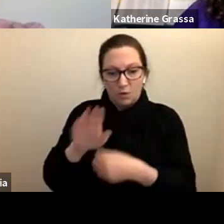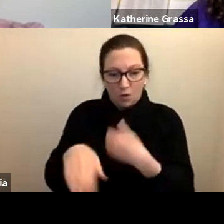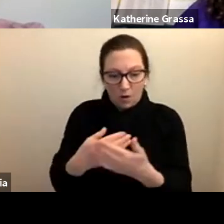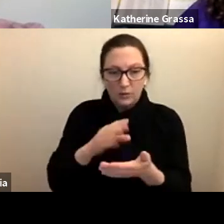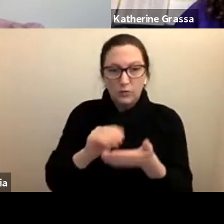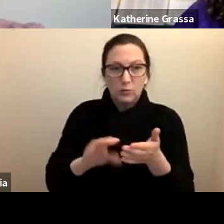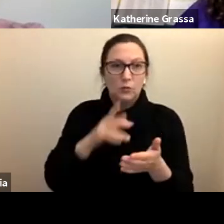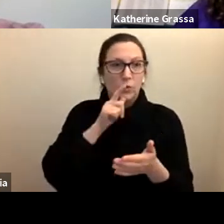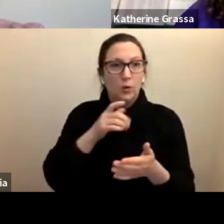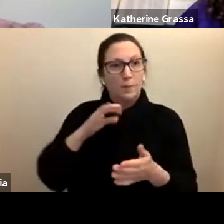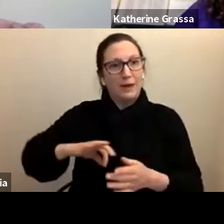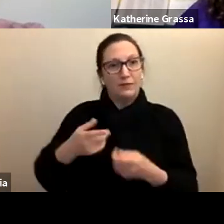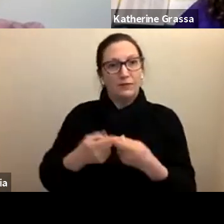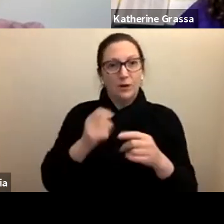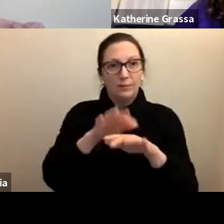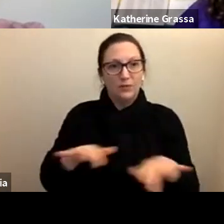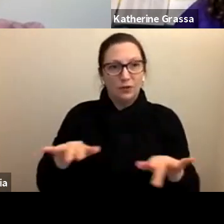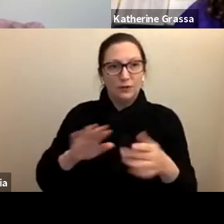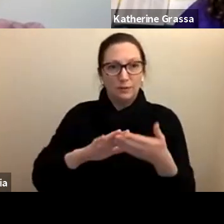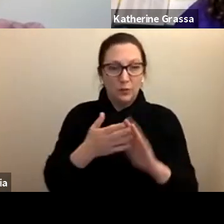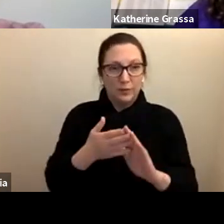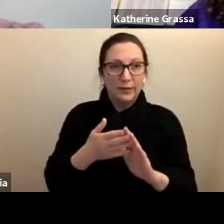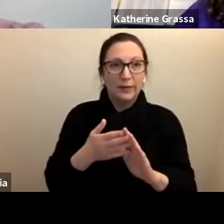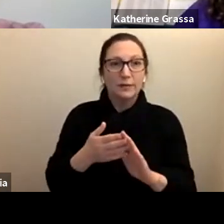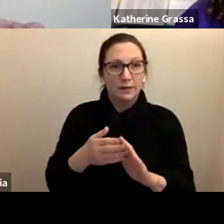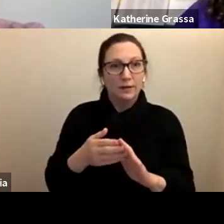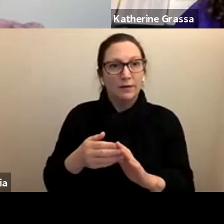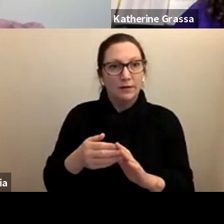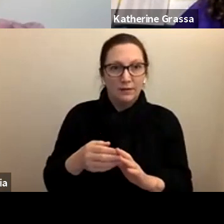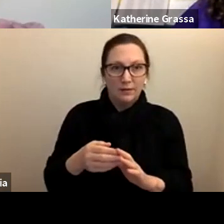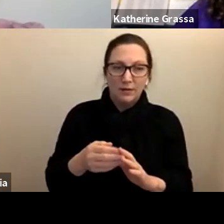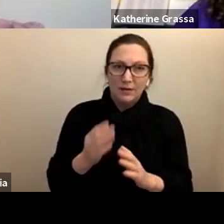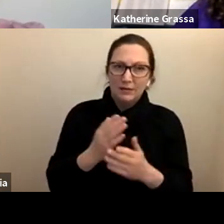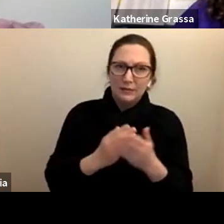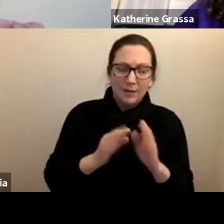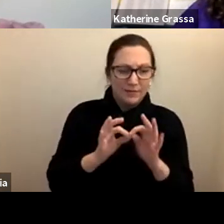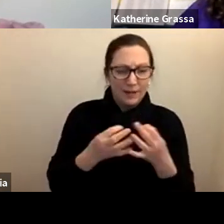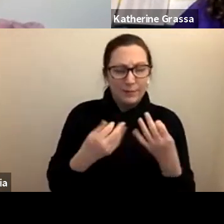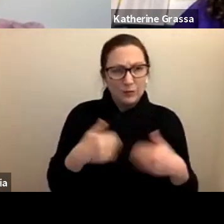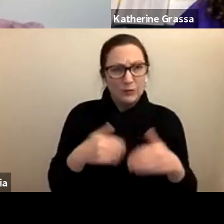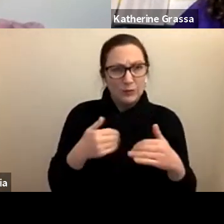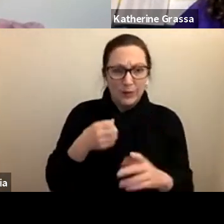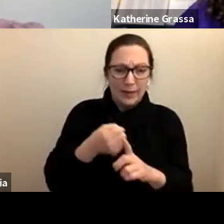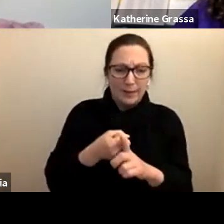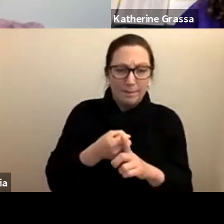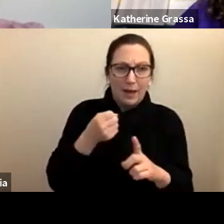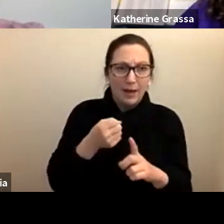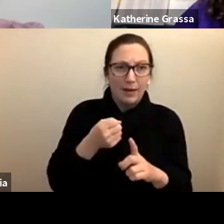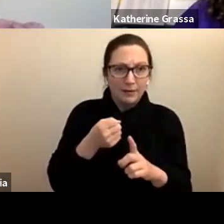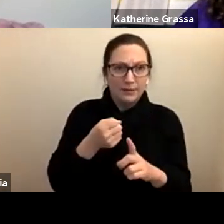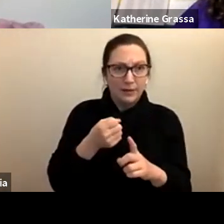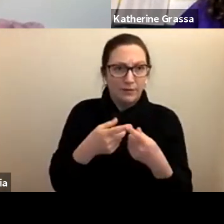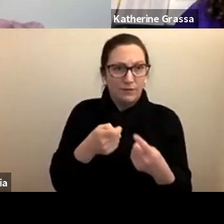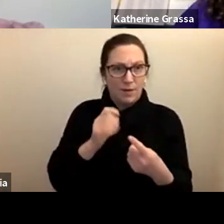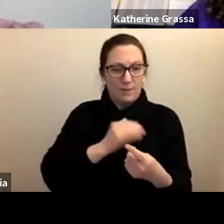But these topics feel so much more personal for families that were personally impacted during this one-year policy. And I just want